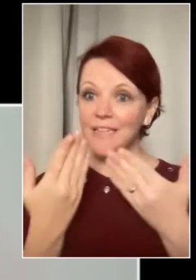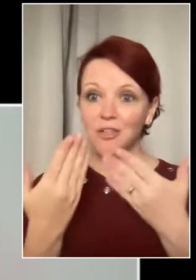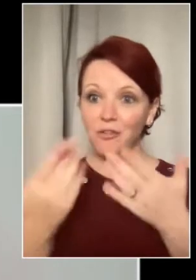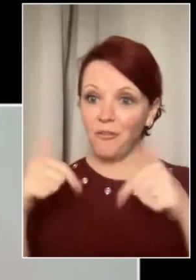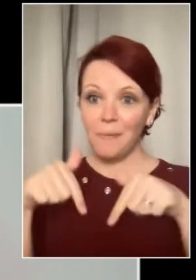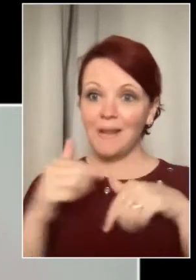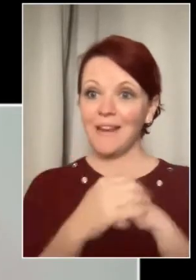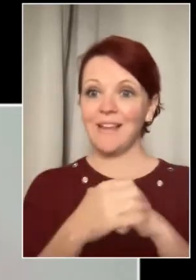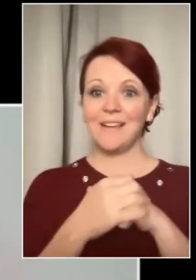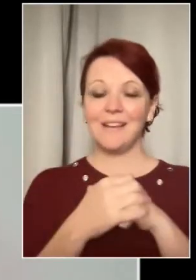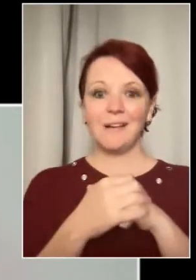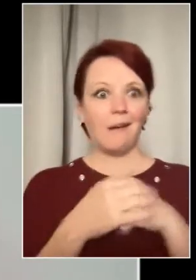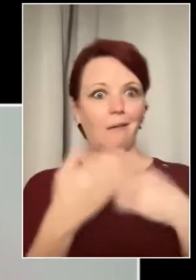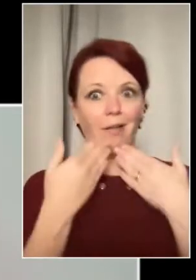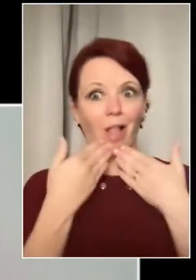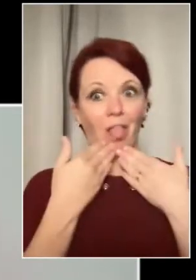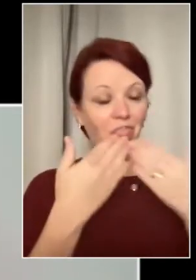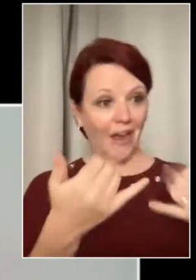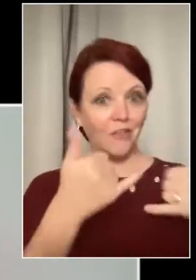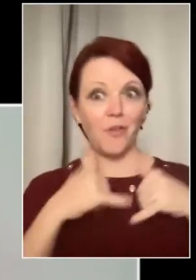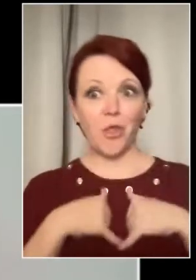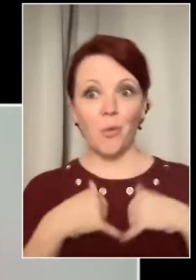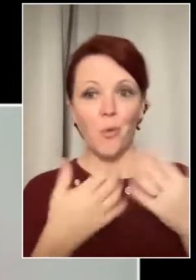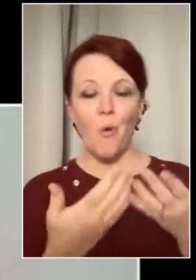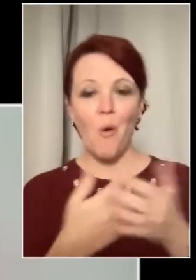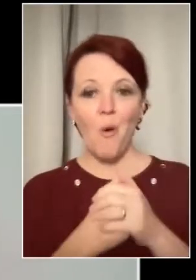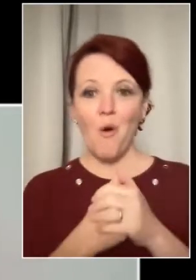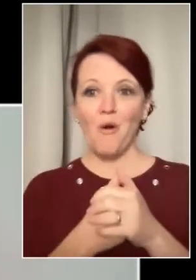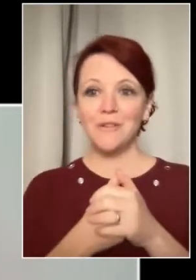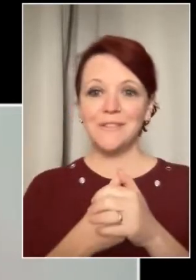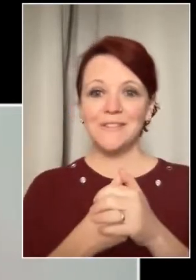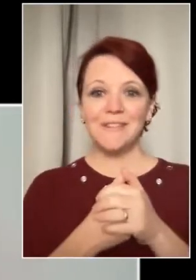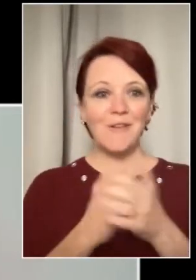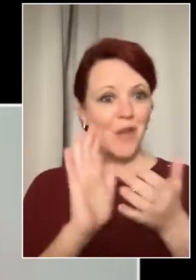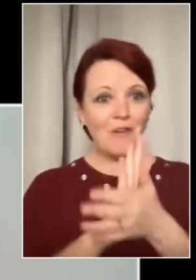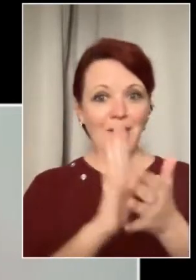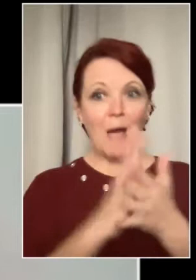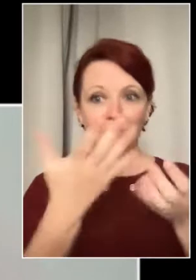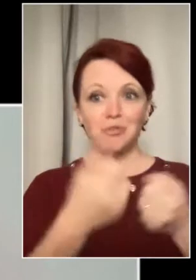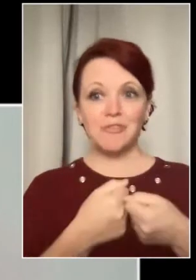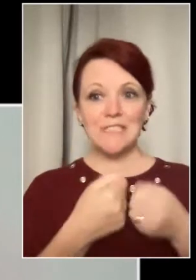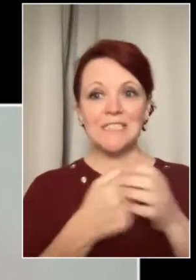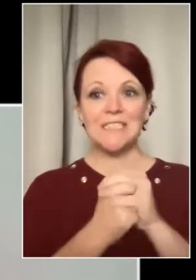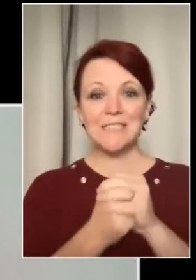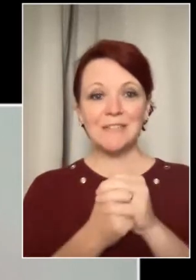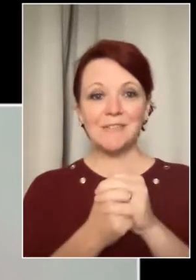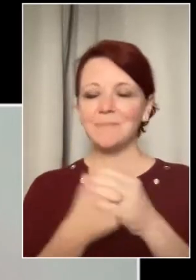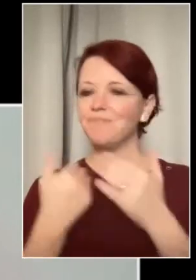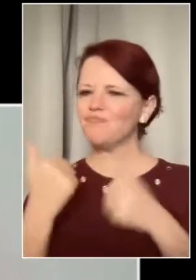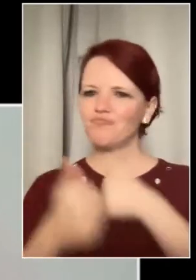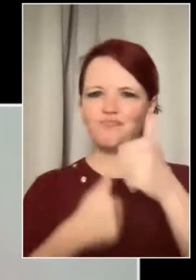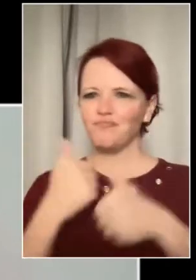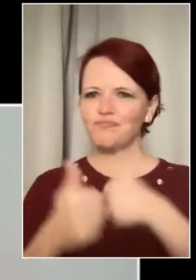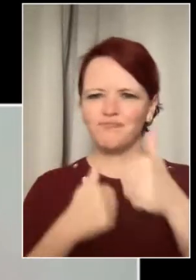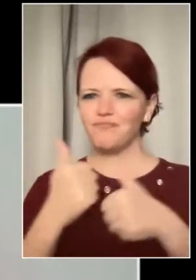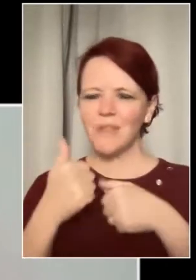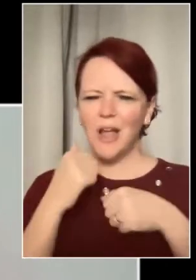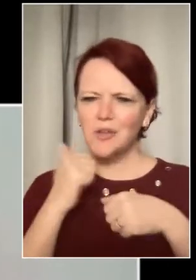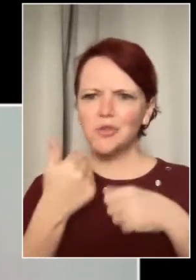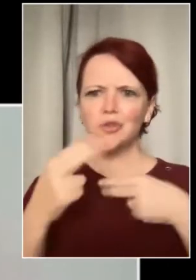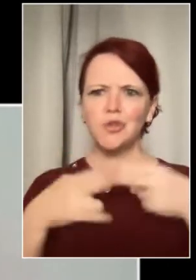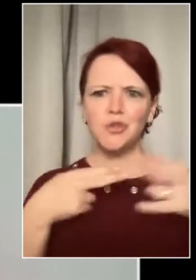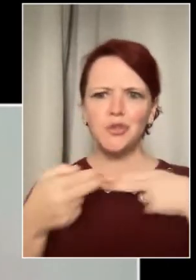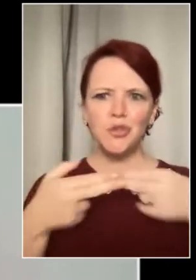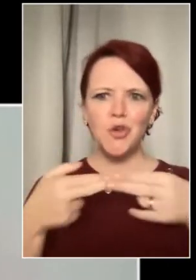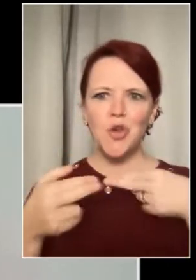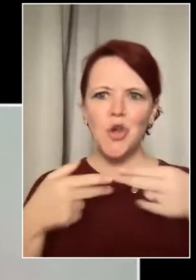Yeah, well, thank you very much for giving the award. Very happy to receive that. Fantastic. Oh, it's such good news. And thank you so much